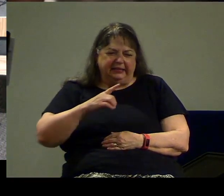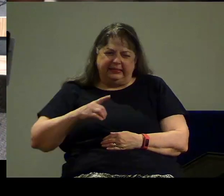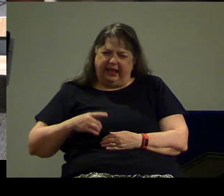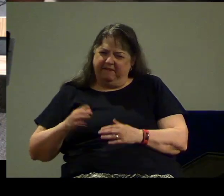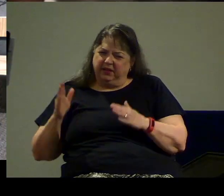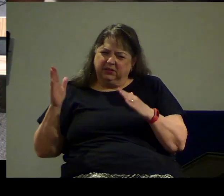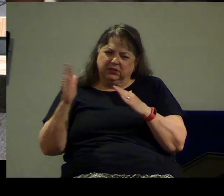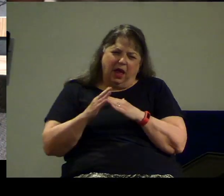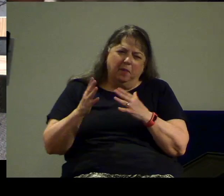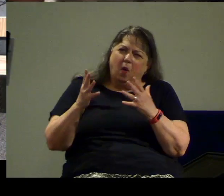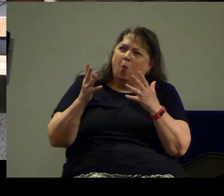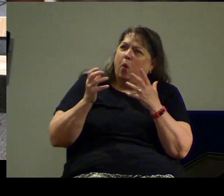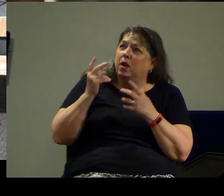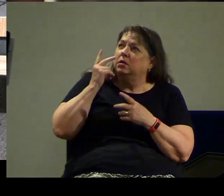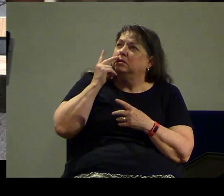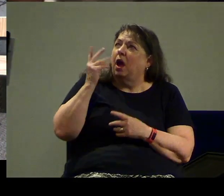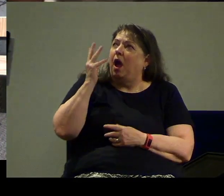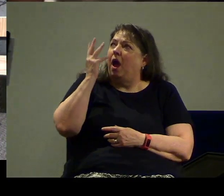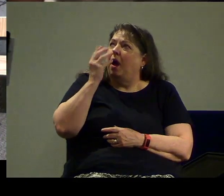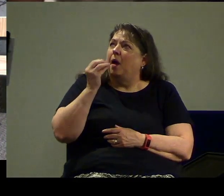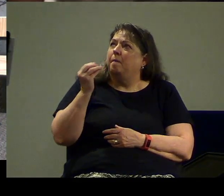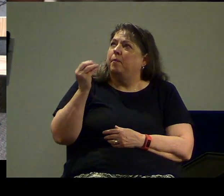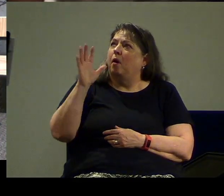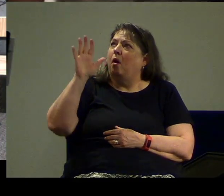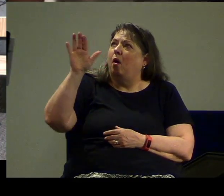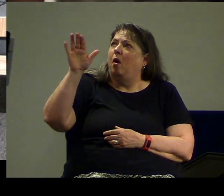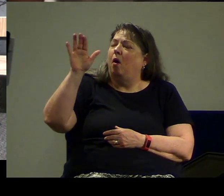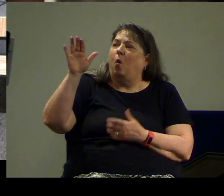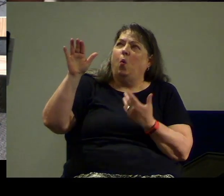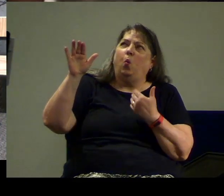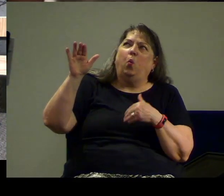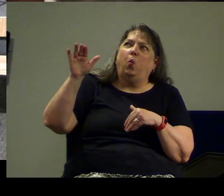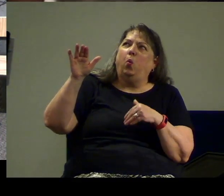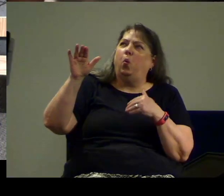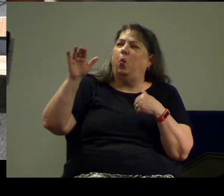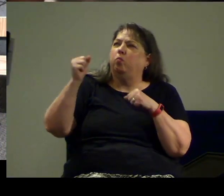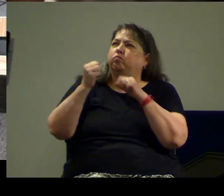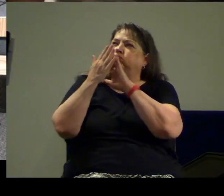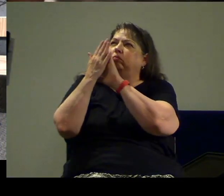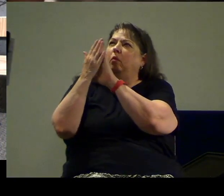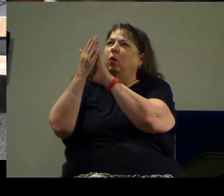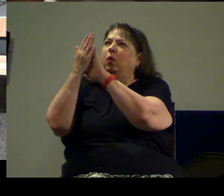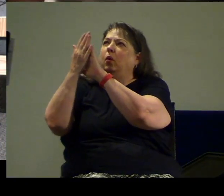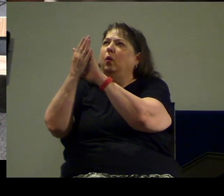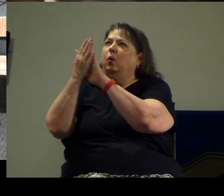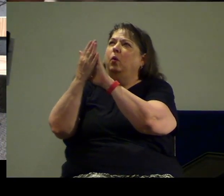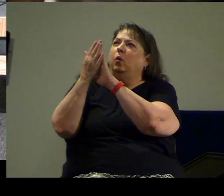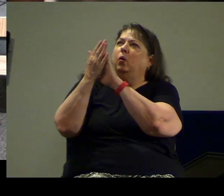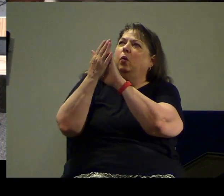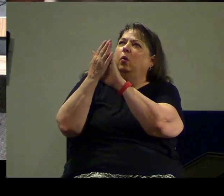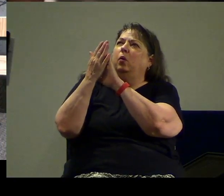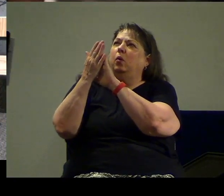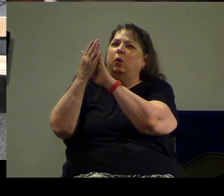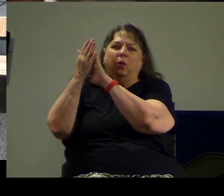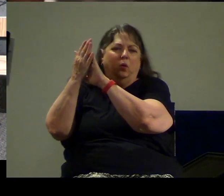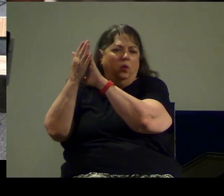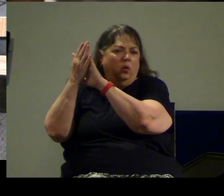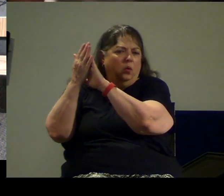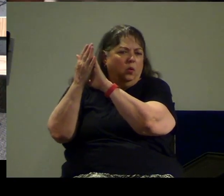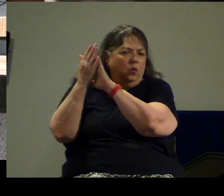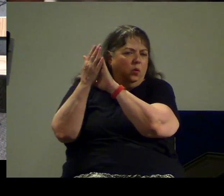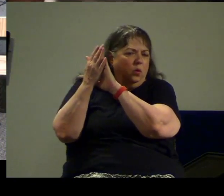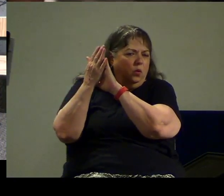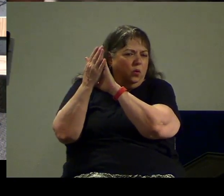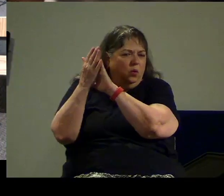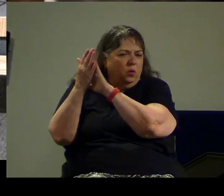Lord. David yearned to live in the presence of God, not so much in a building